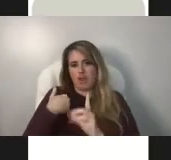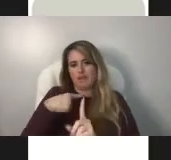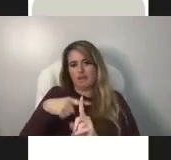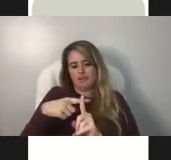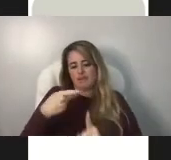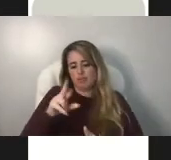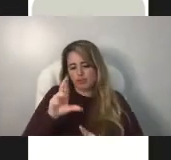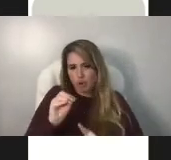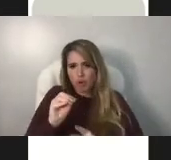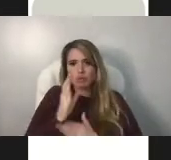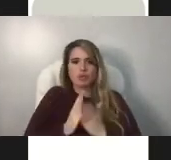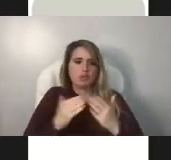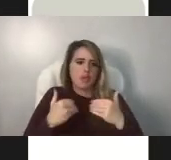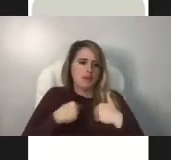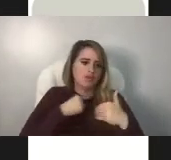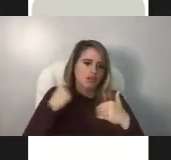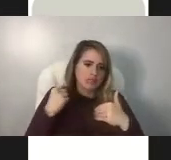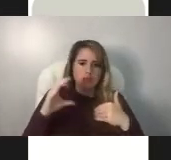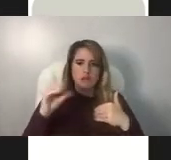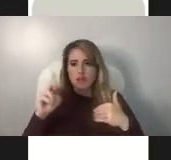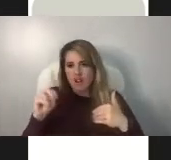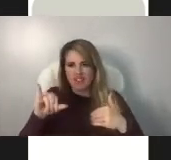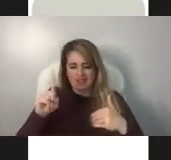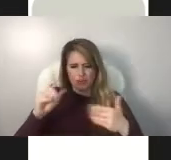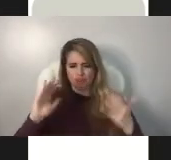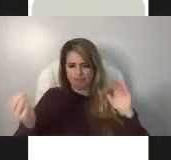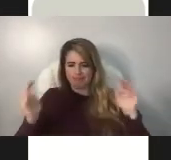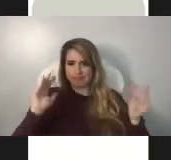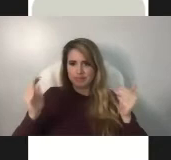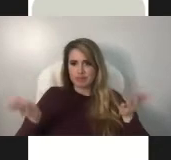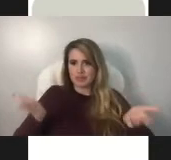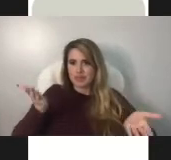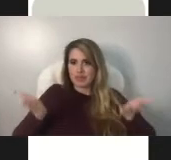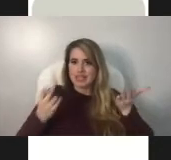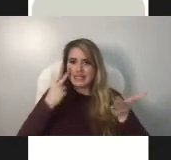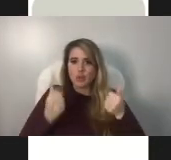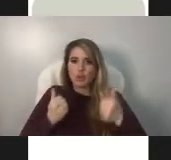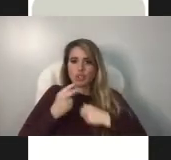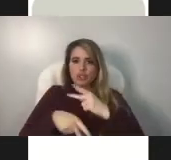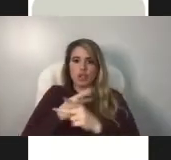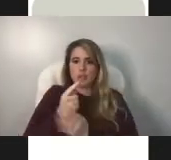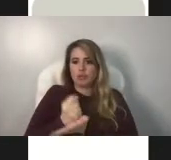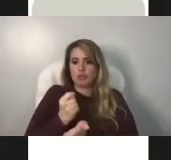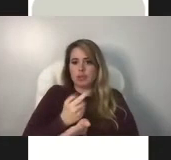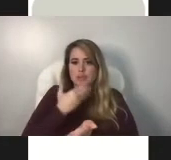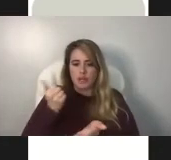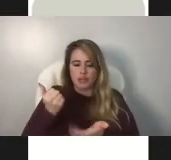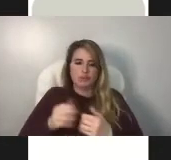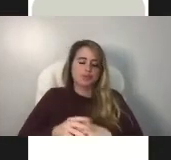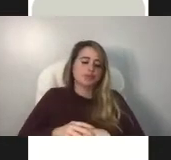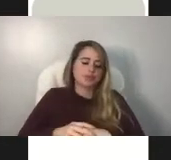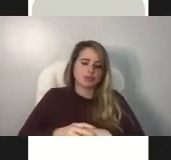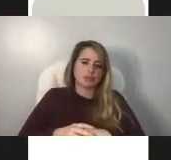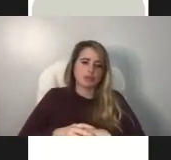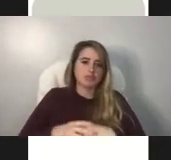or cons, and they all have to be weighed, and that has to be considered with every type of treatment, no matter how you treat a patient. But